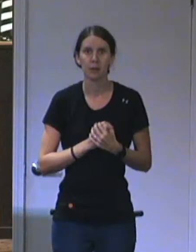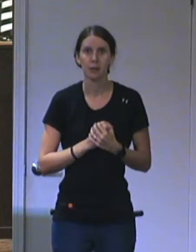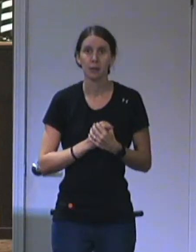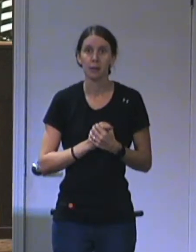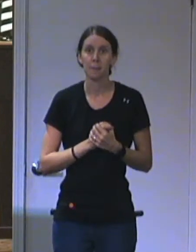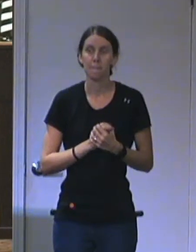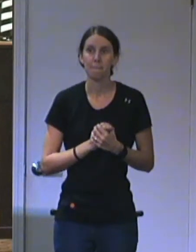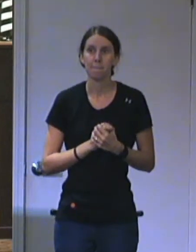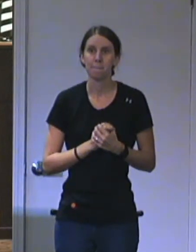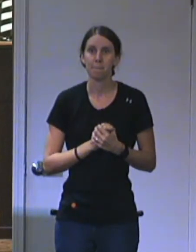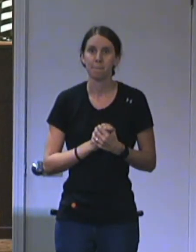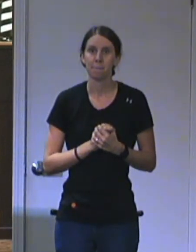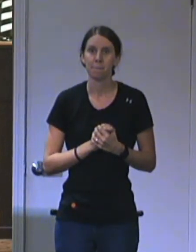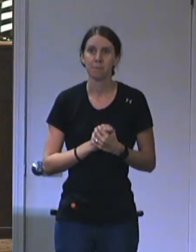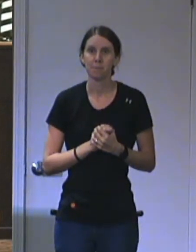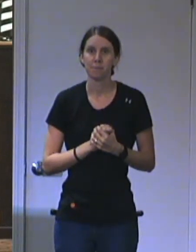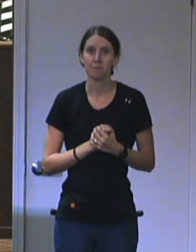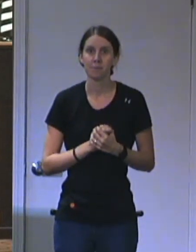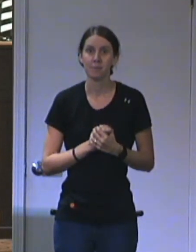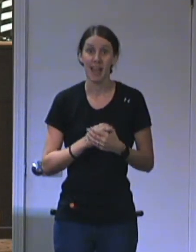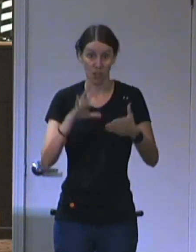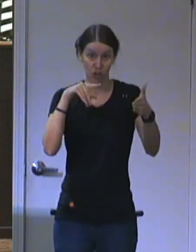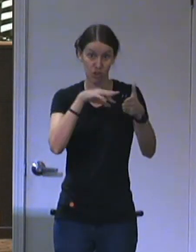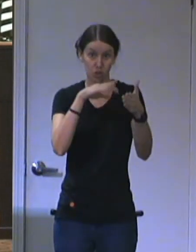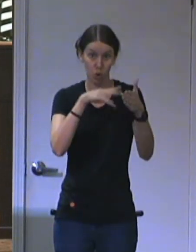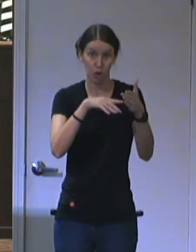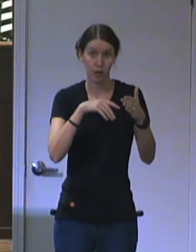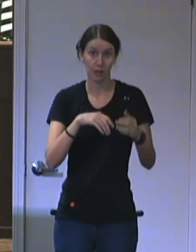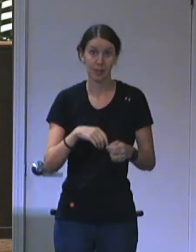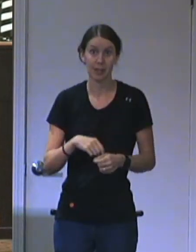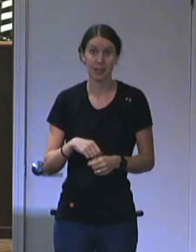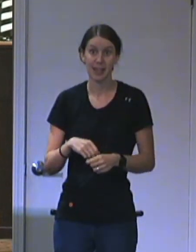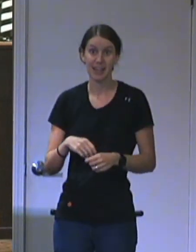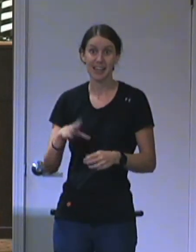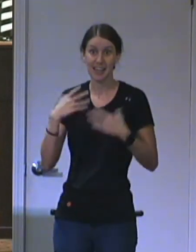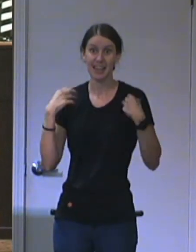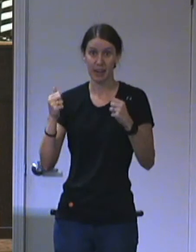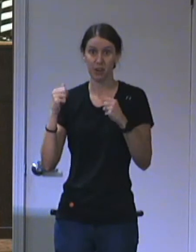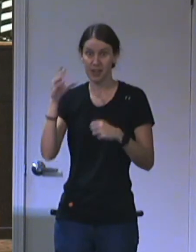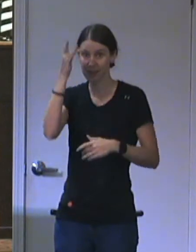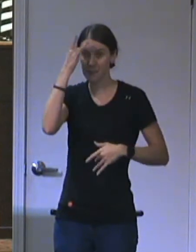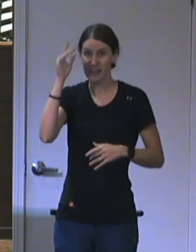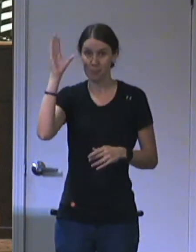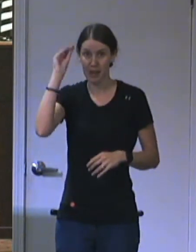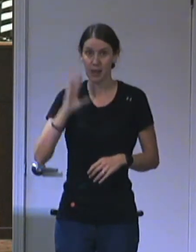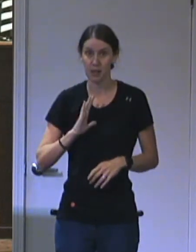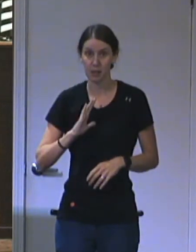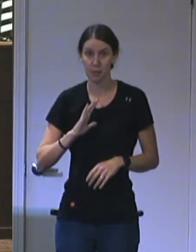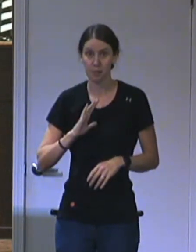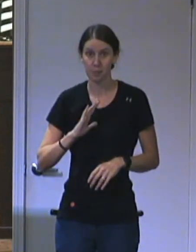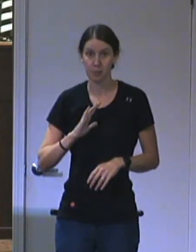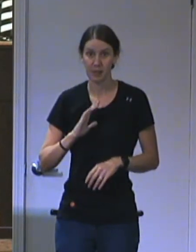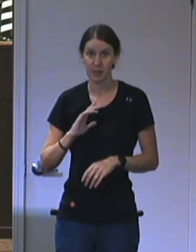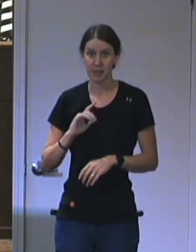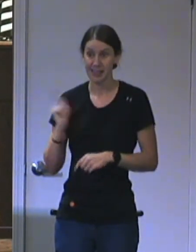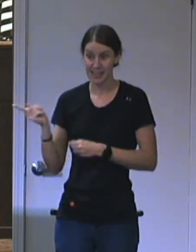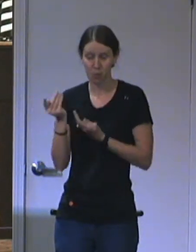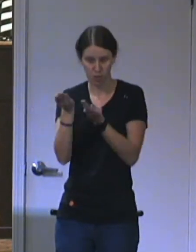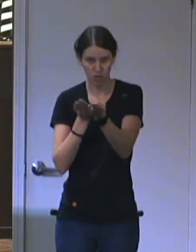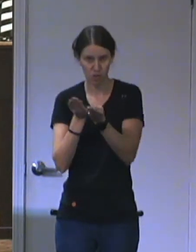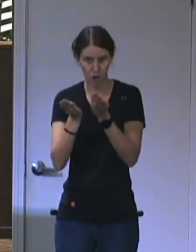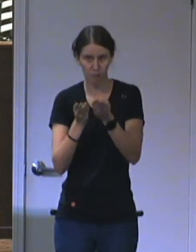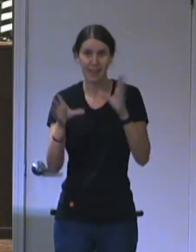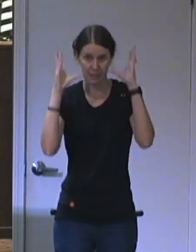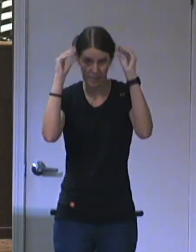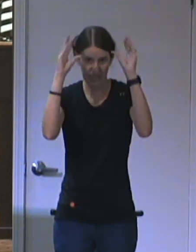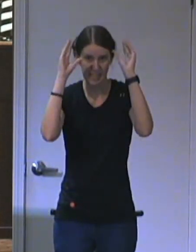And he said, he healed Epaphroditus. You need to rejoice in that, because Epaphroditus, in all that he was doing for me and benefiting